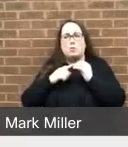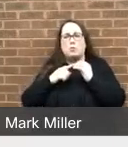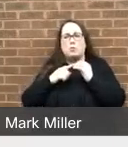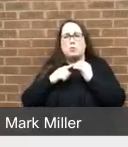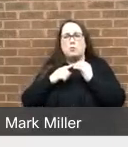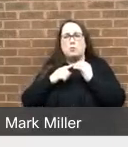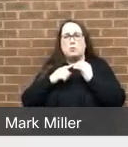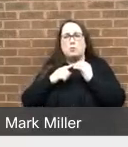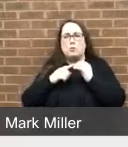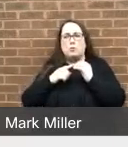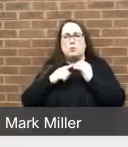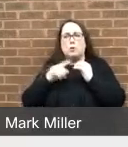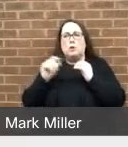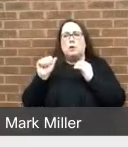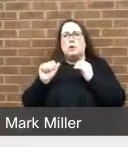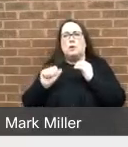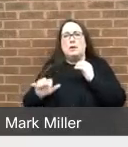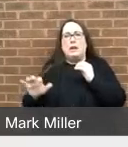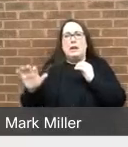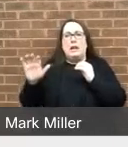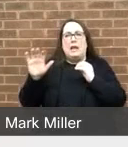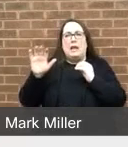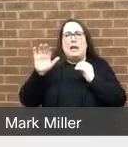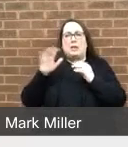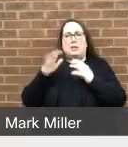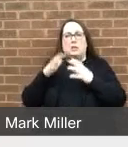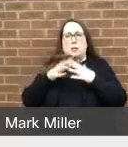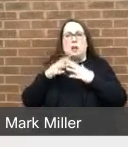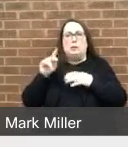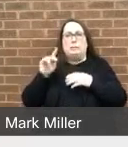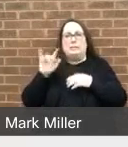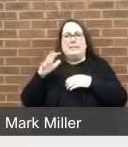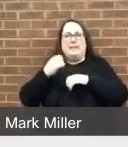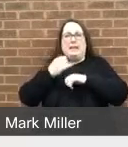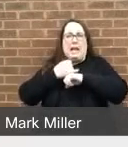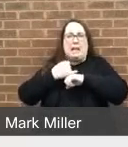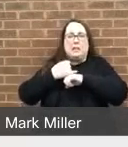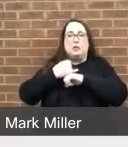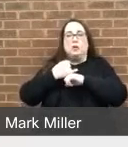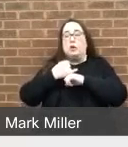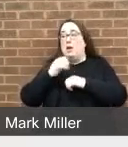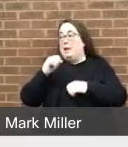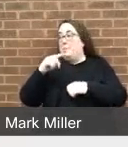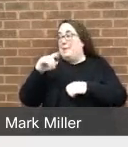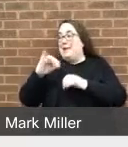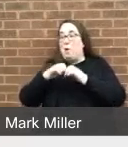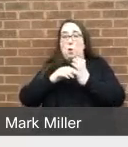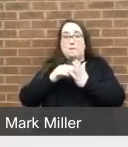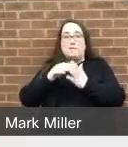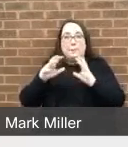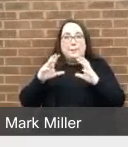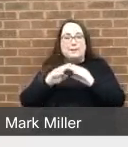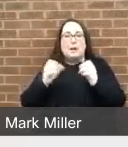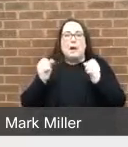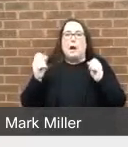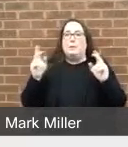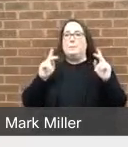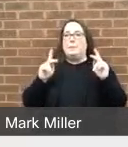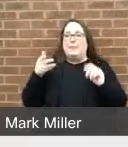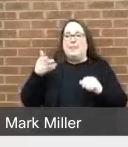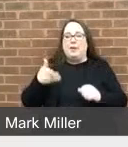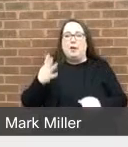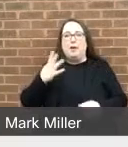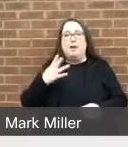this Asian American Pacific Island work group. How often you guys meet and how many people are in there